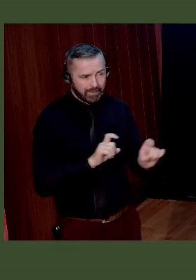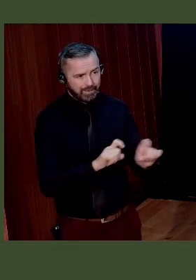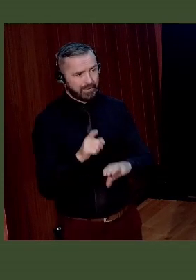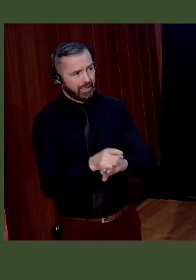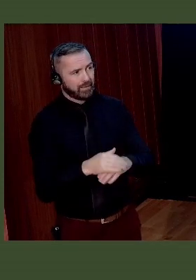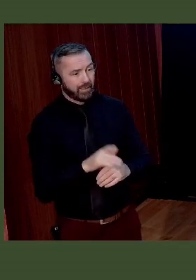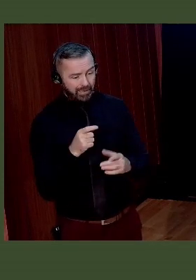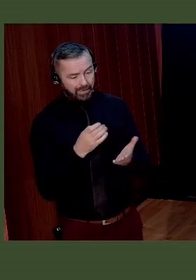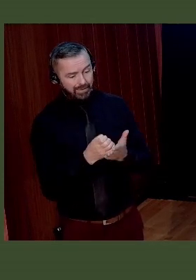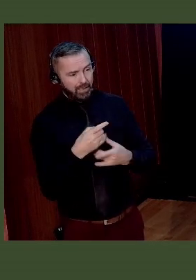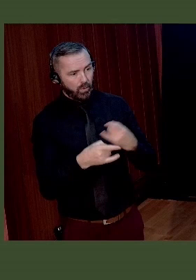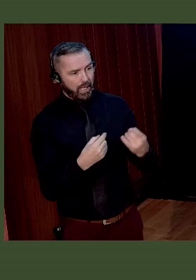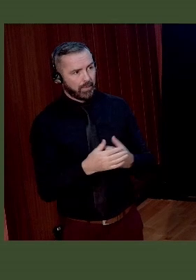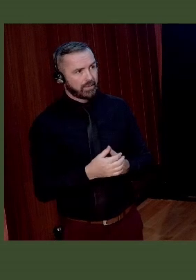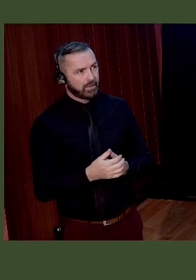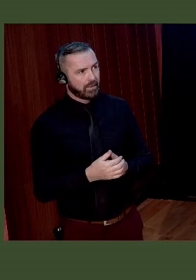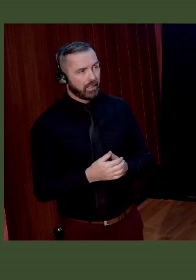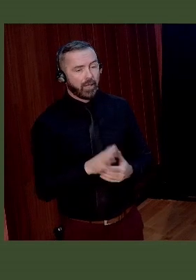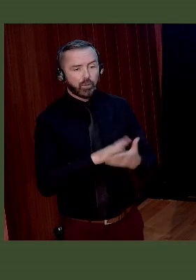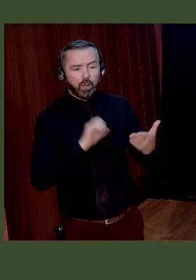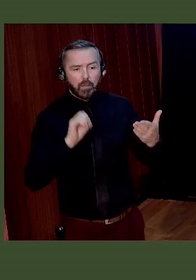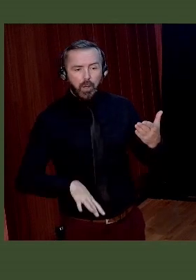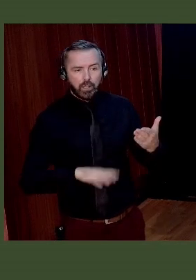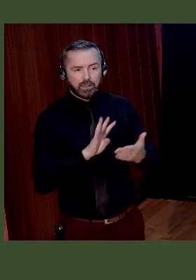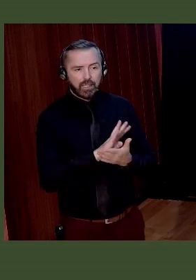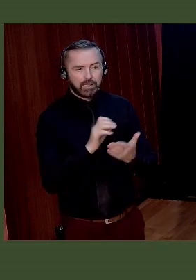And that's what happened. They were abolished in